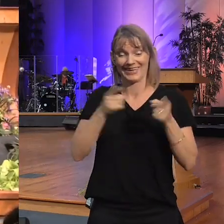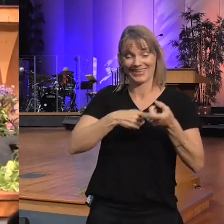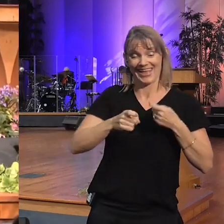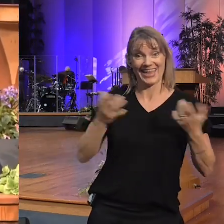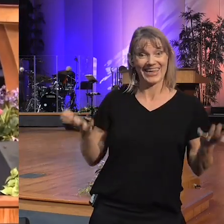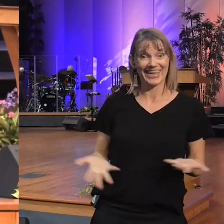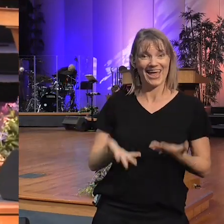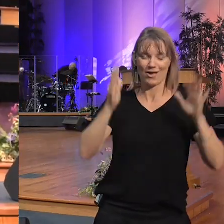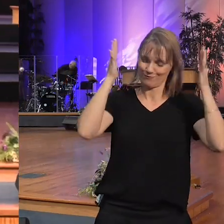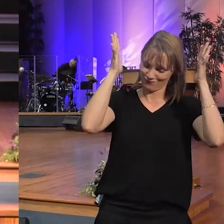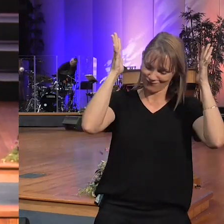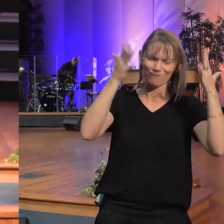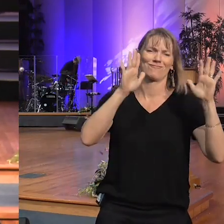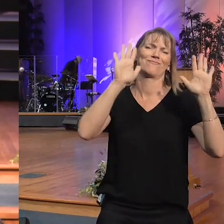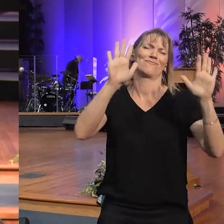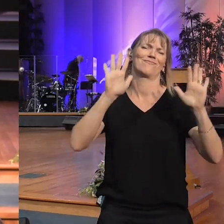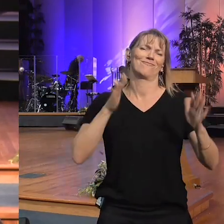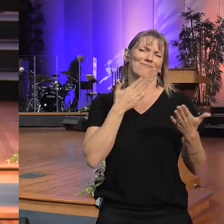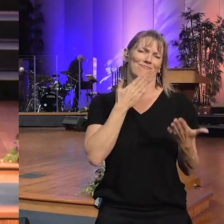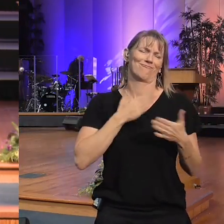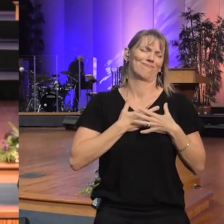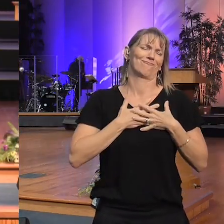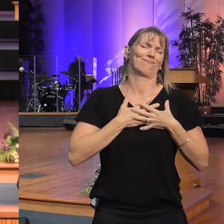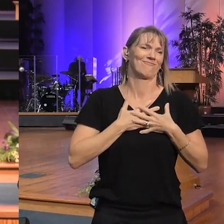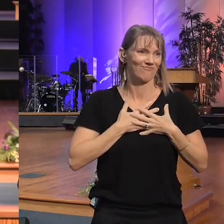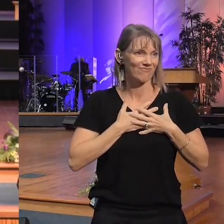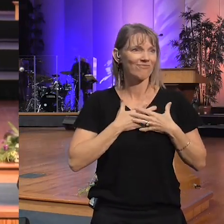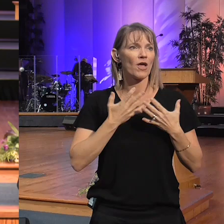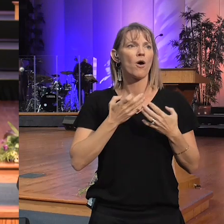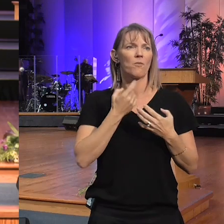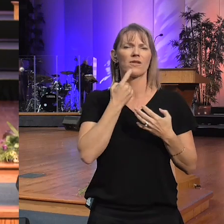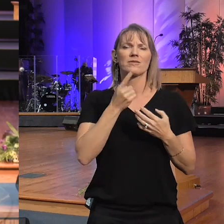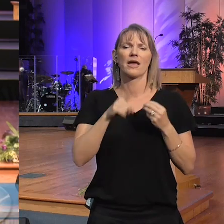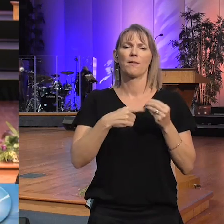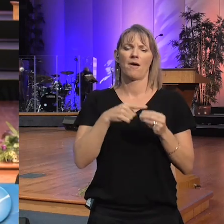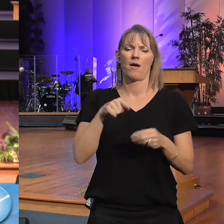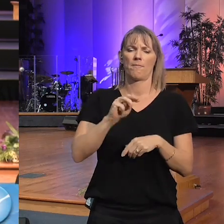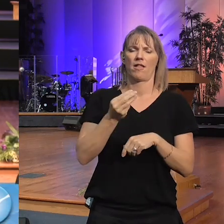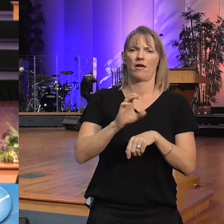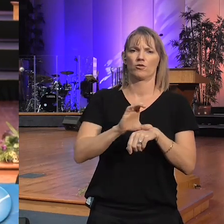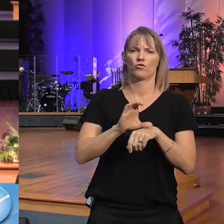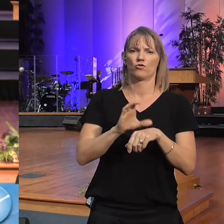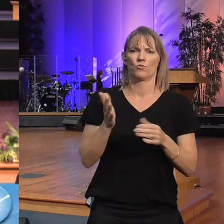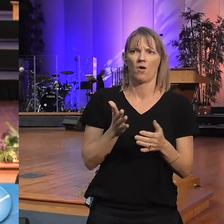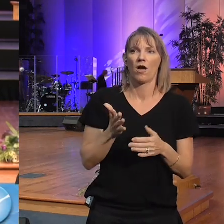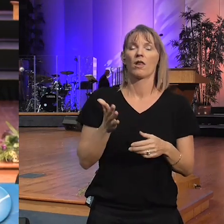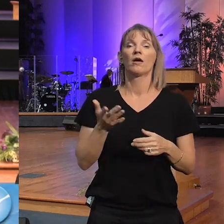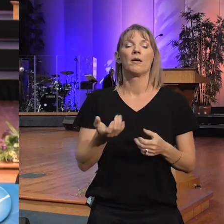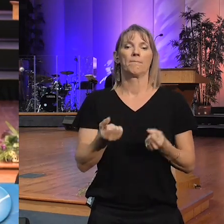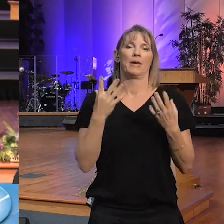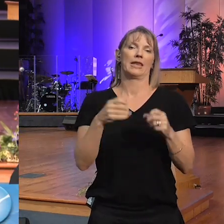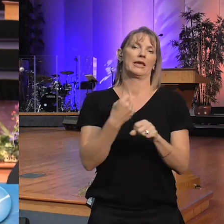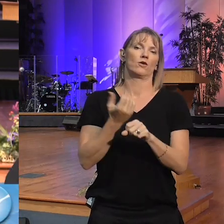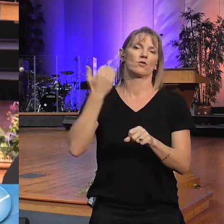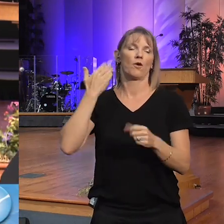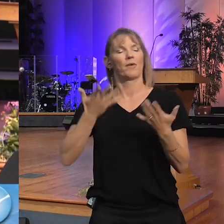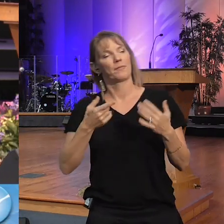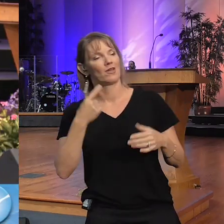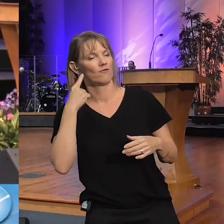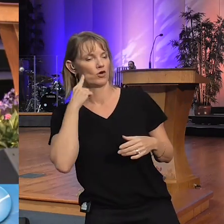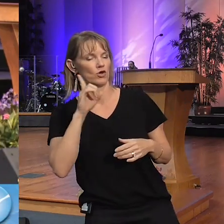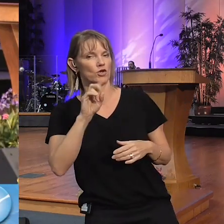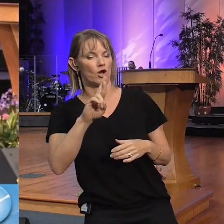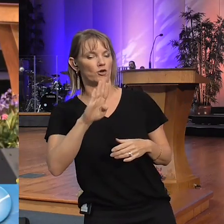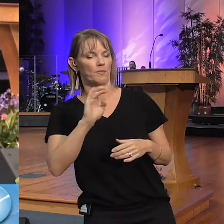here. You're here. So that's wonderful. And I just want to say this about Mile High Church. So many years ago, and you probably have heard